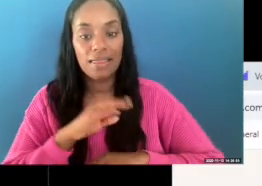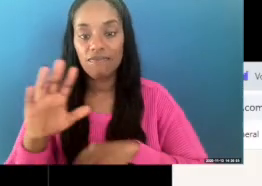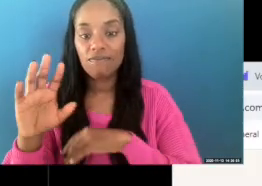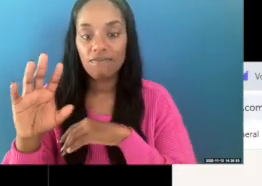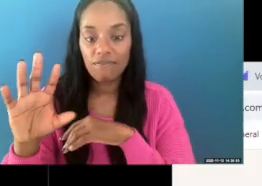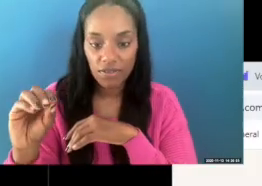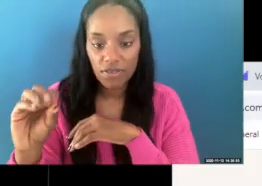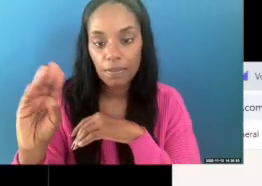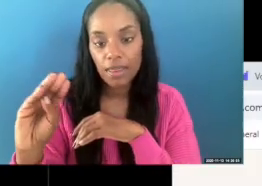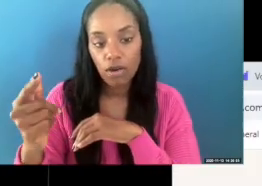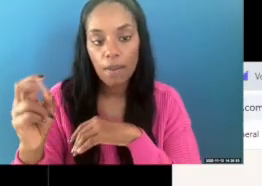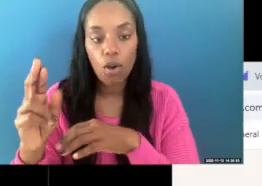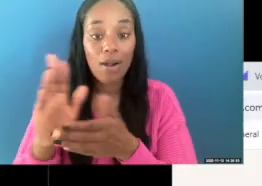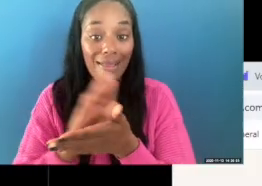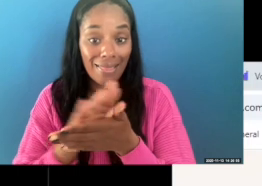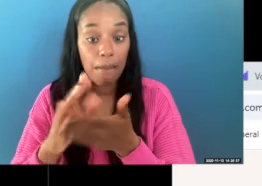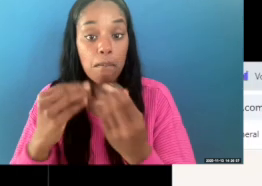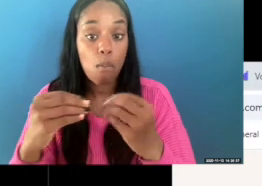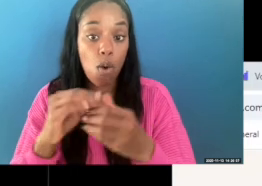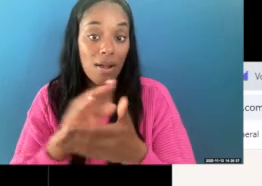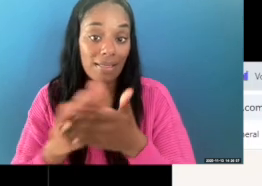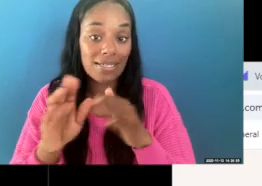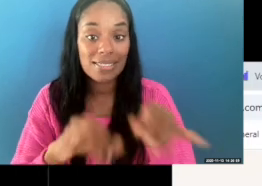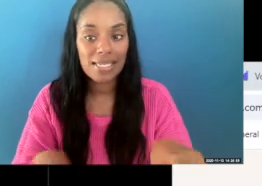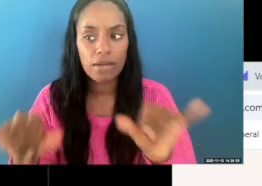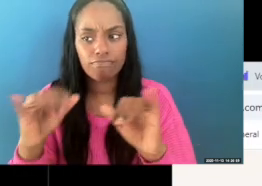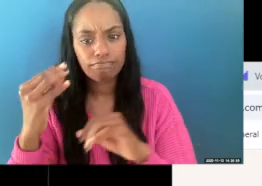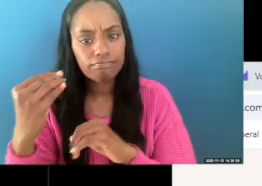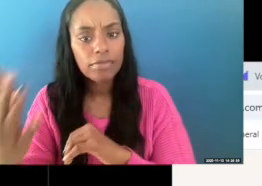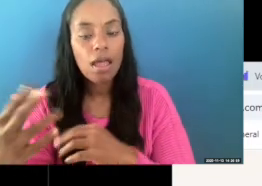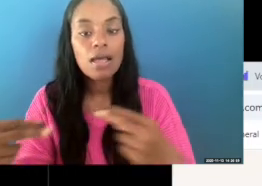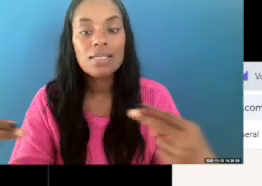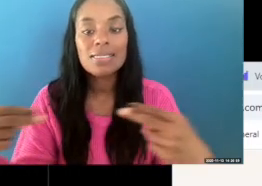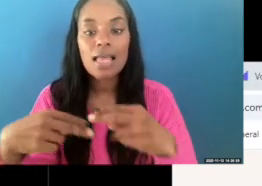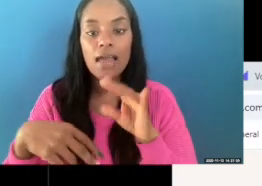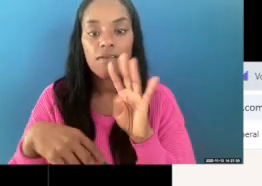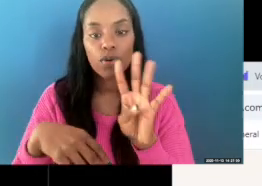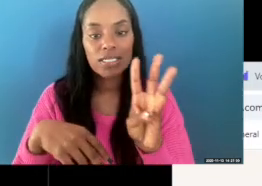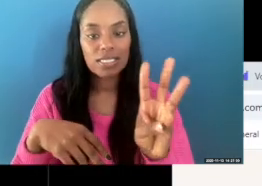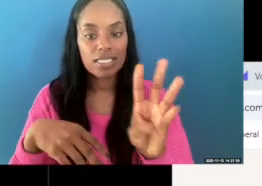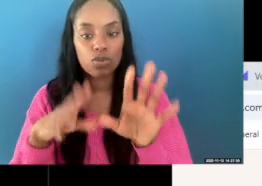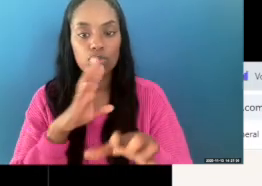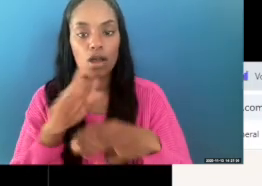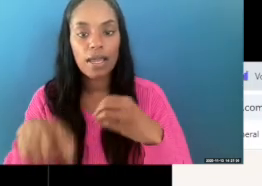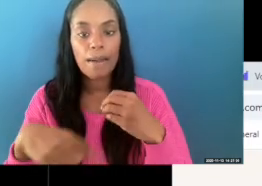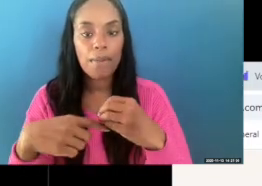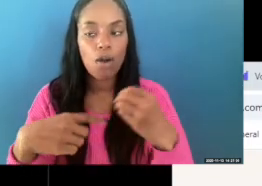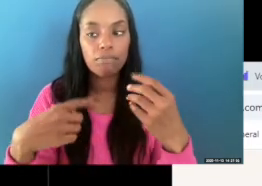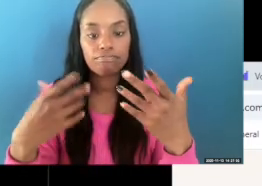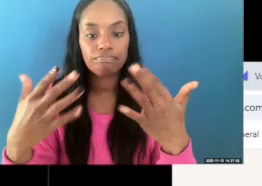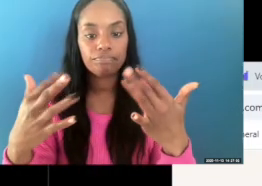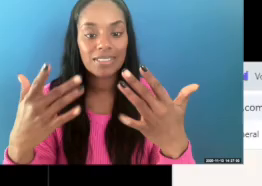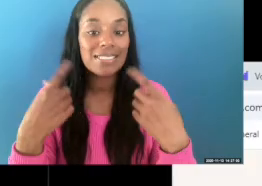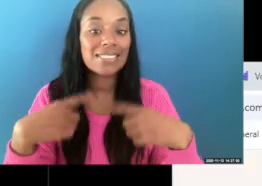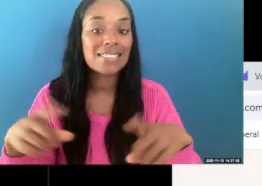adopted. So we think that HVIP should actually include heavy-duty low NOx trucks that meet at least a 50 milligram or